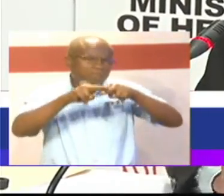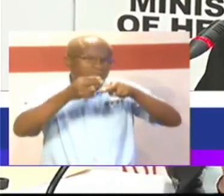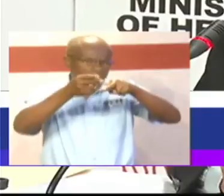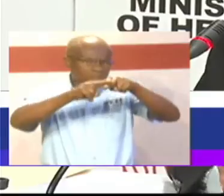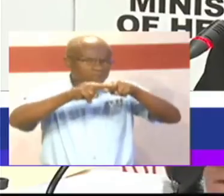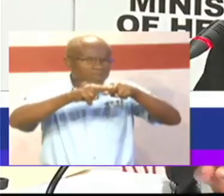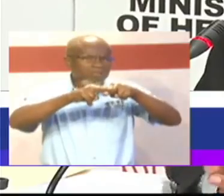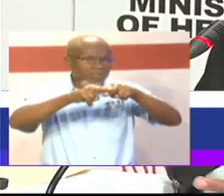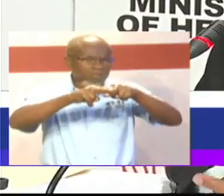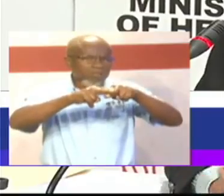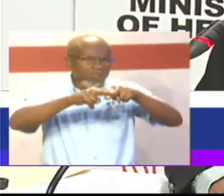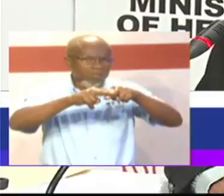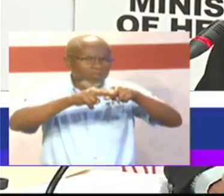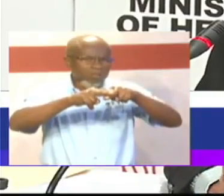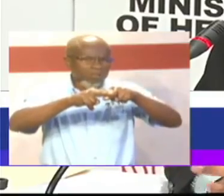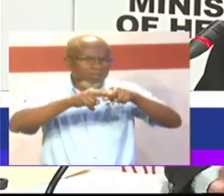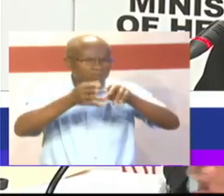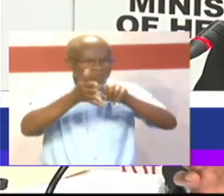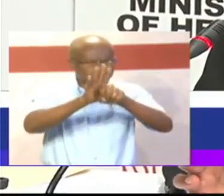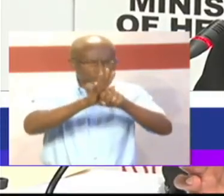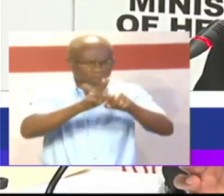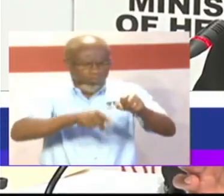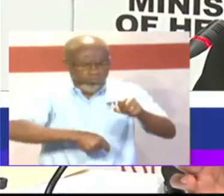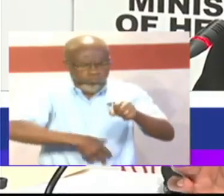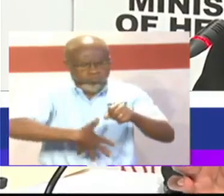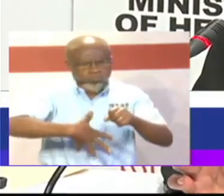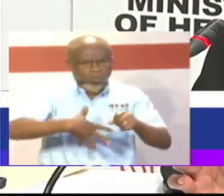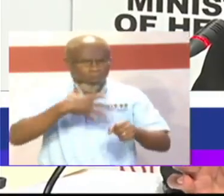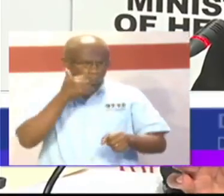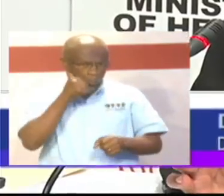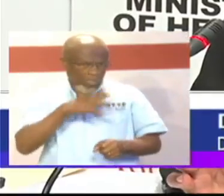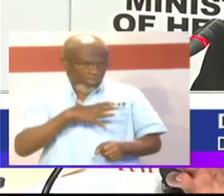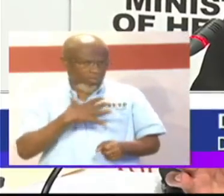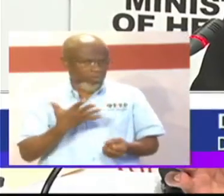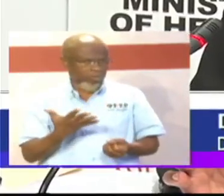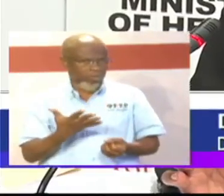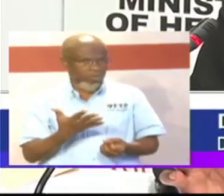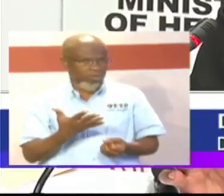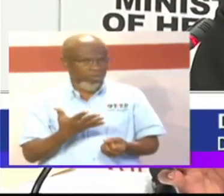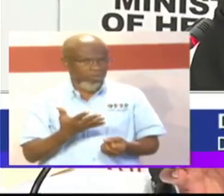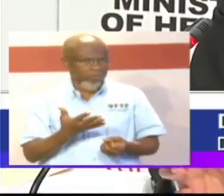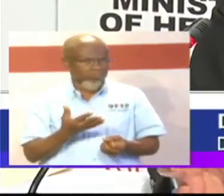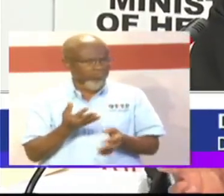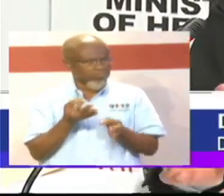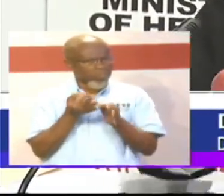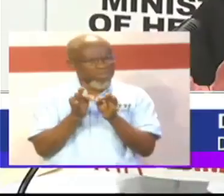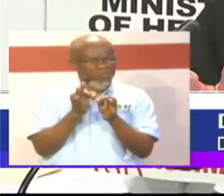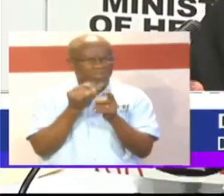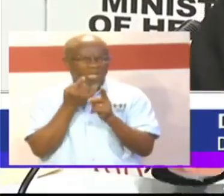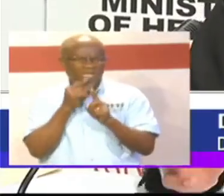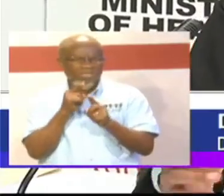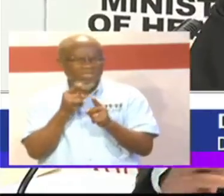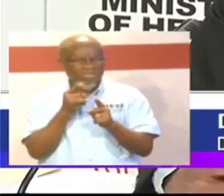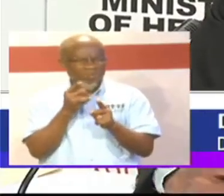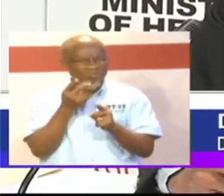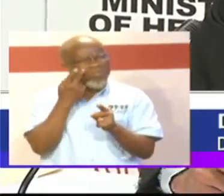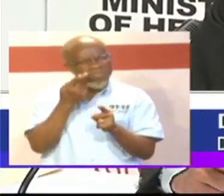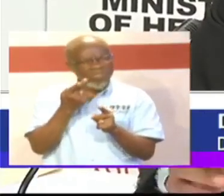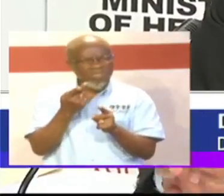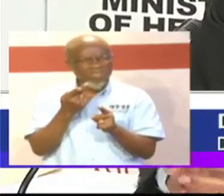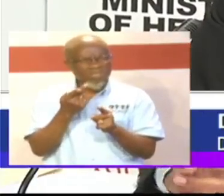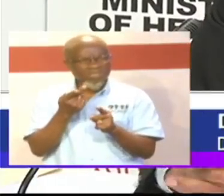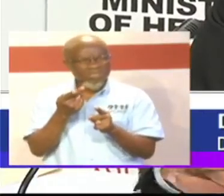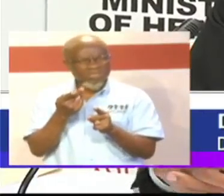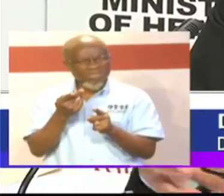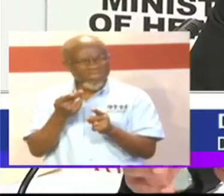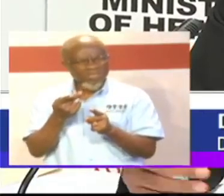rise in the number of cases for the last couple of months? And the simple answer is this actually is reflective of